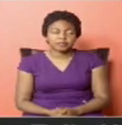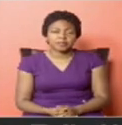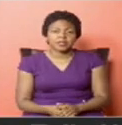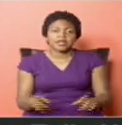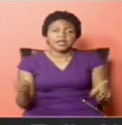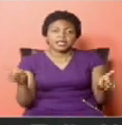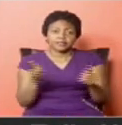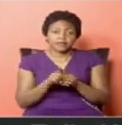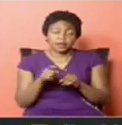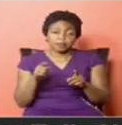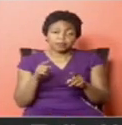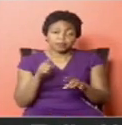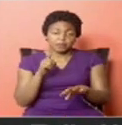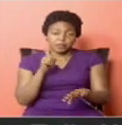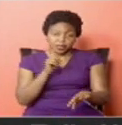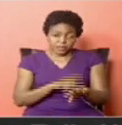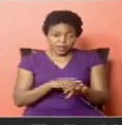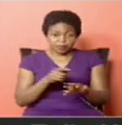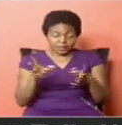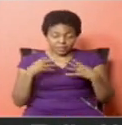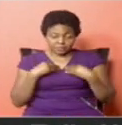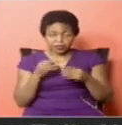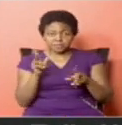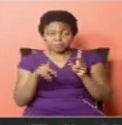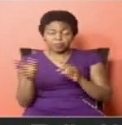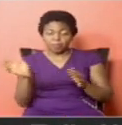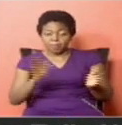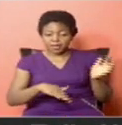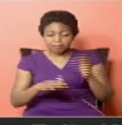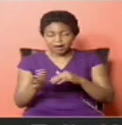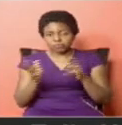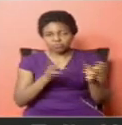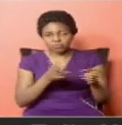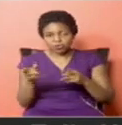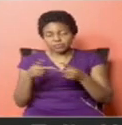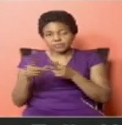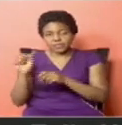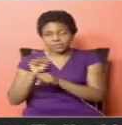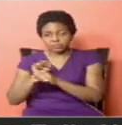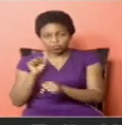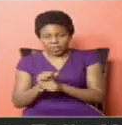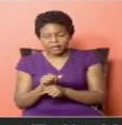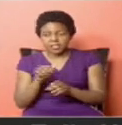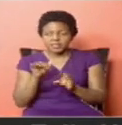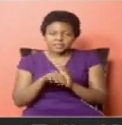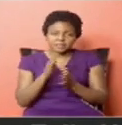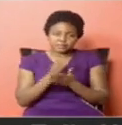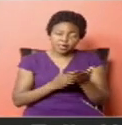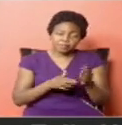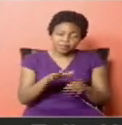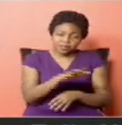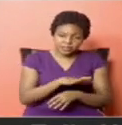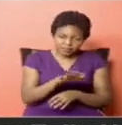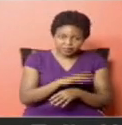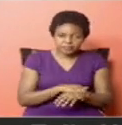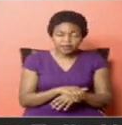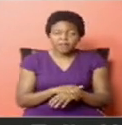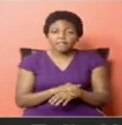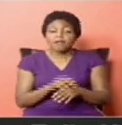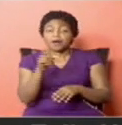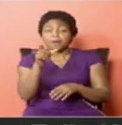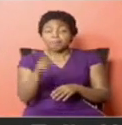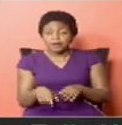Even after the lockdown was eased or lifted in some areas,